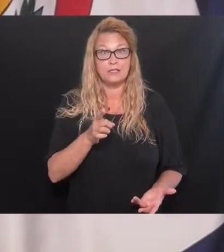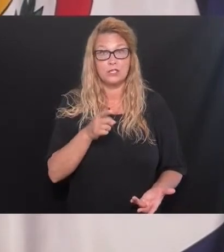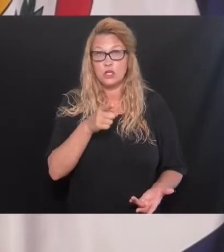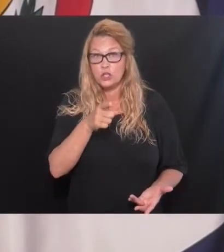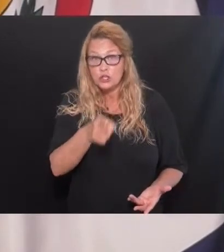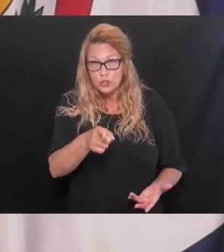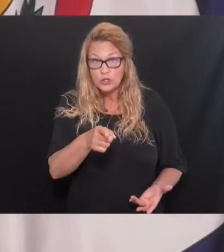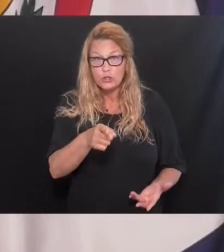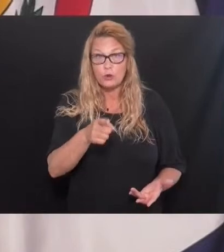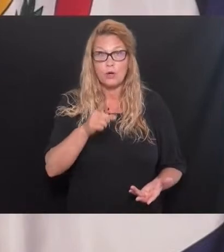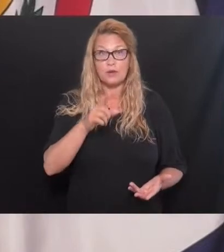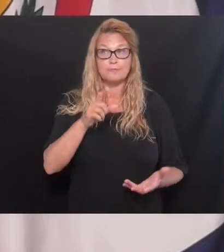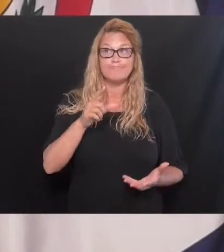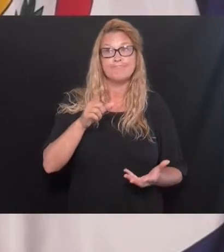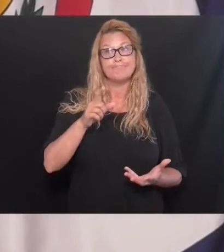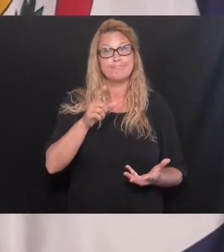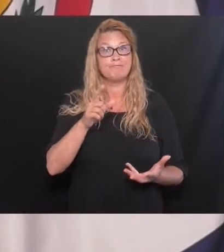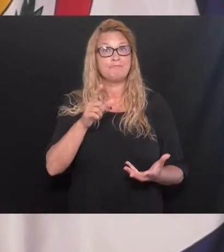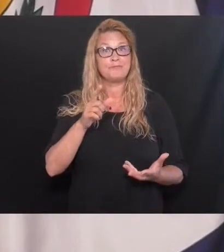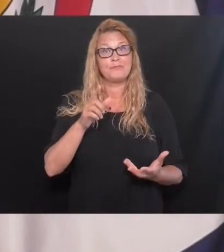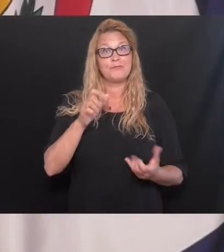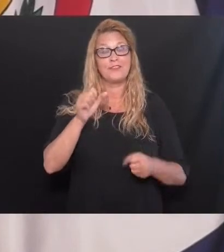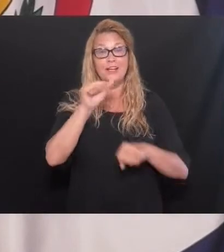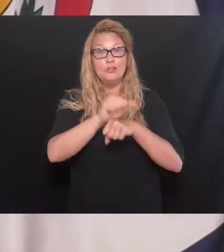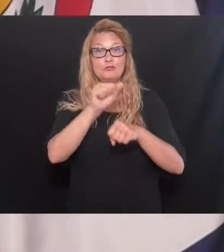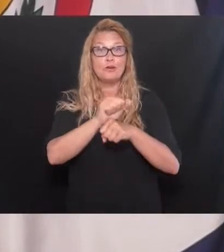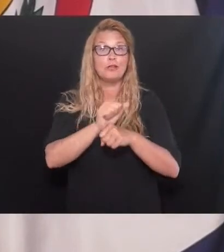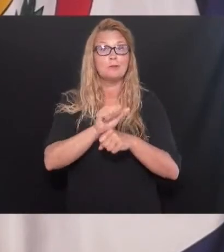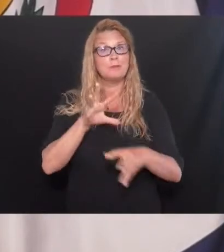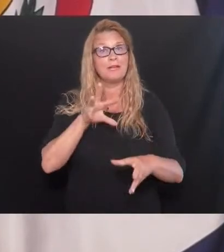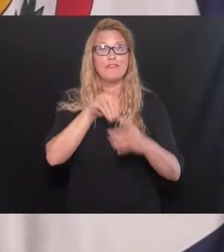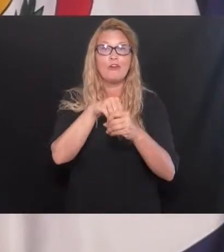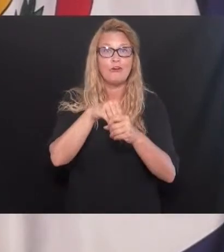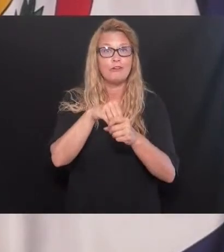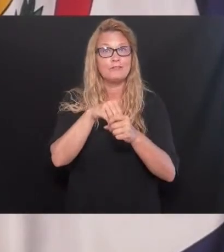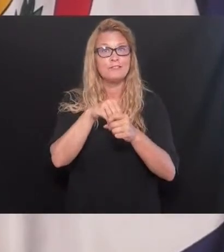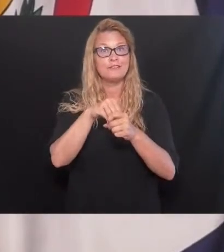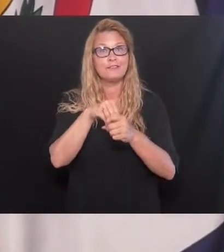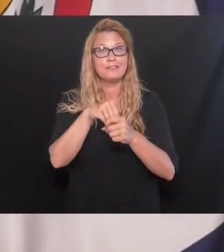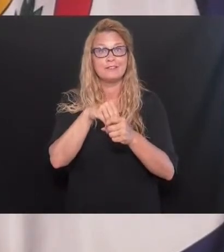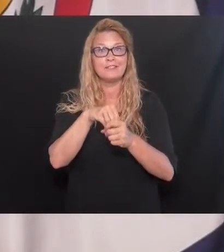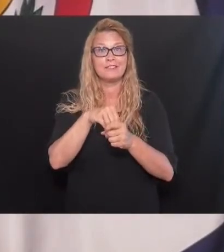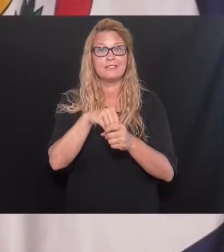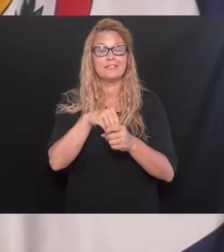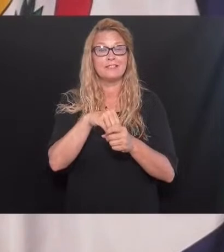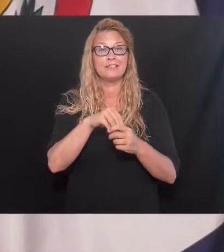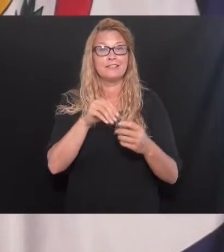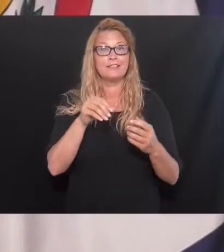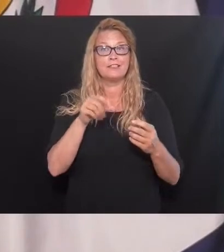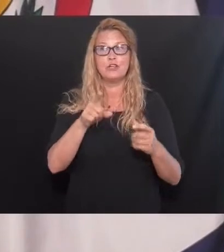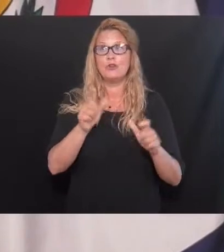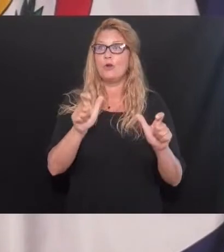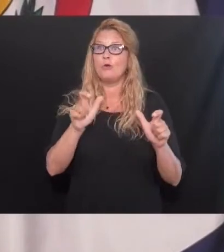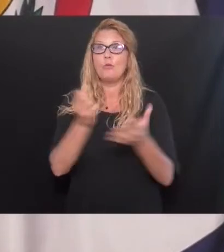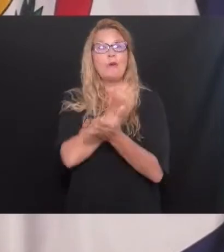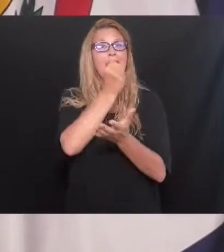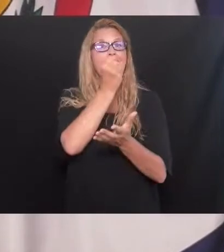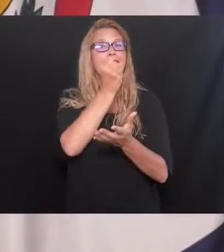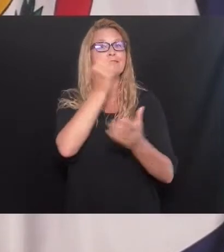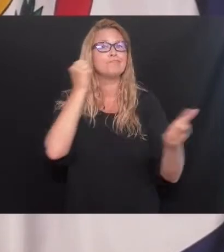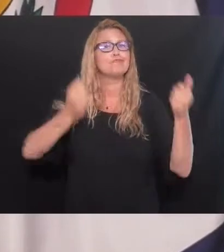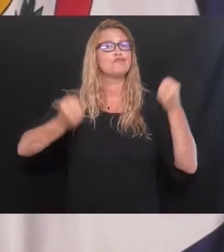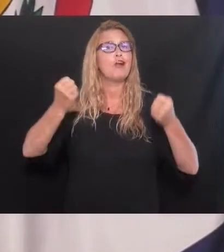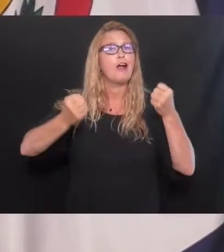not have a duty? Do you not have a duty to step up? Now, you can win a great big truck, and you could even win $1